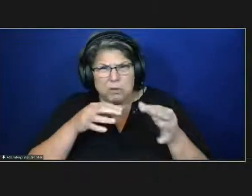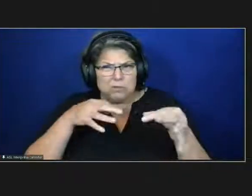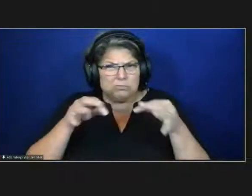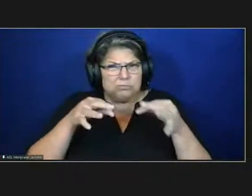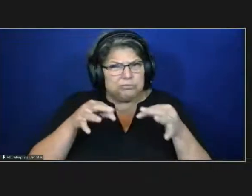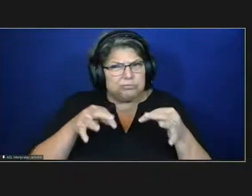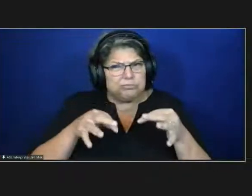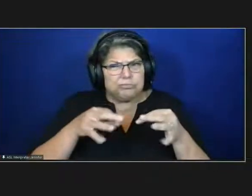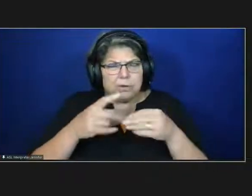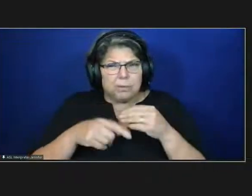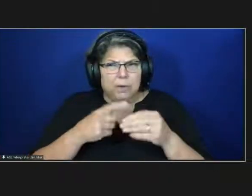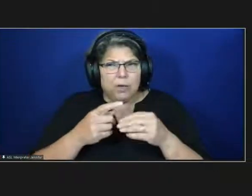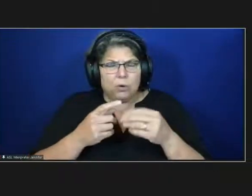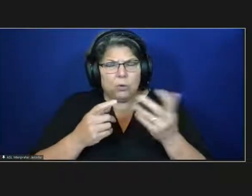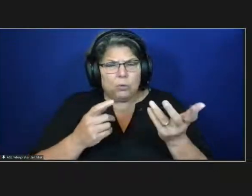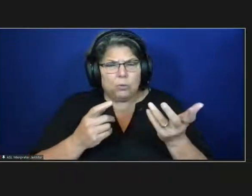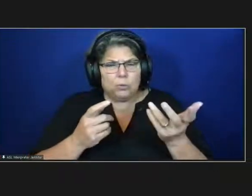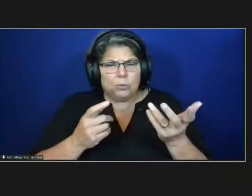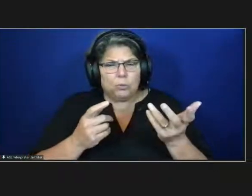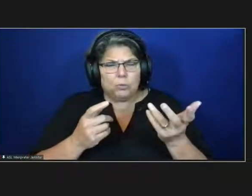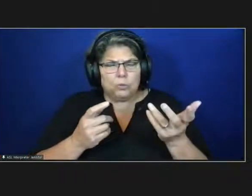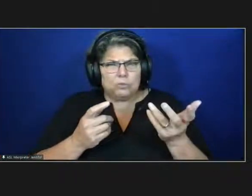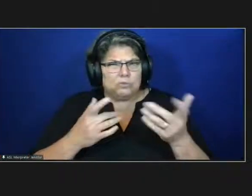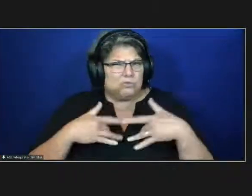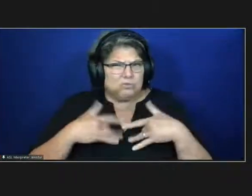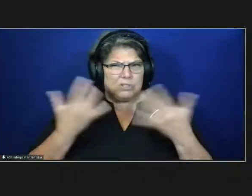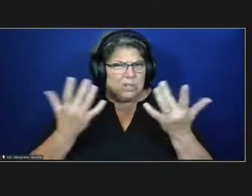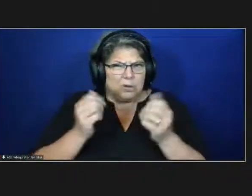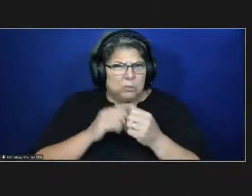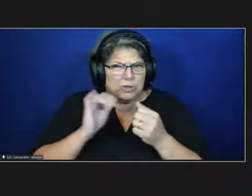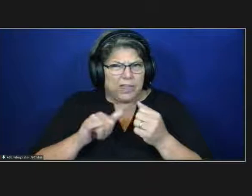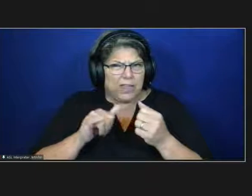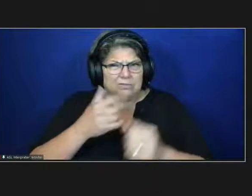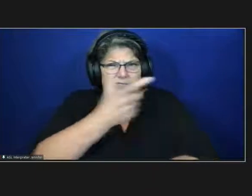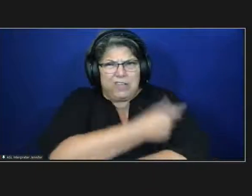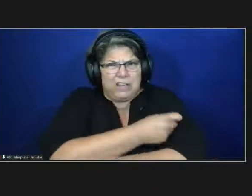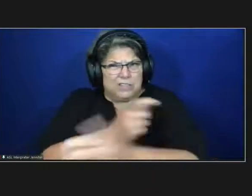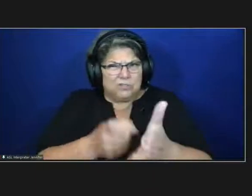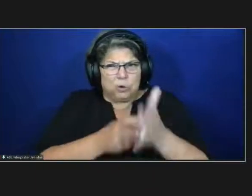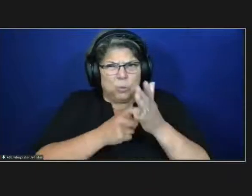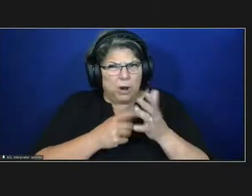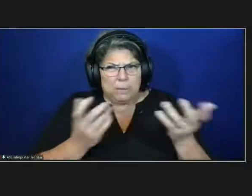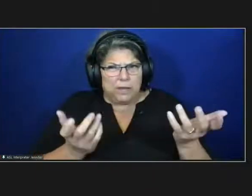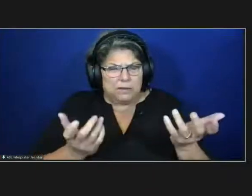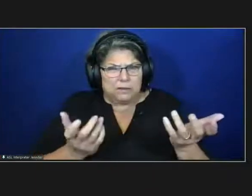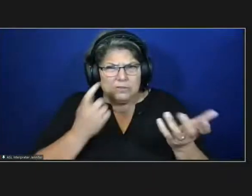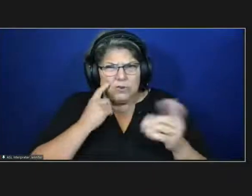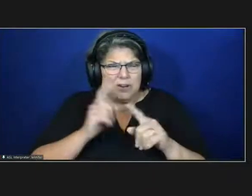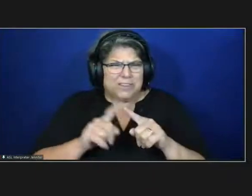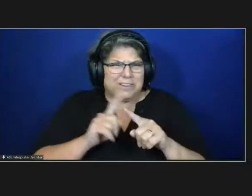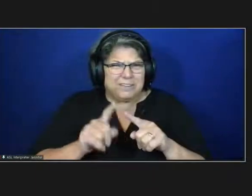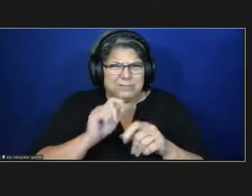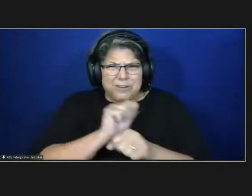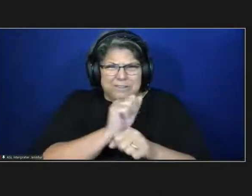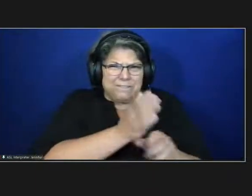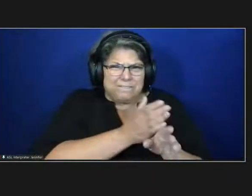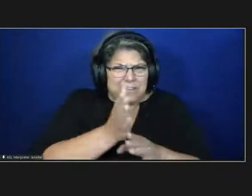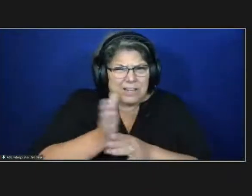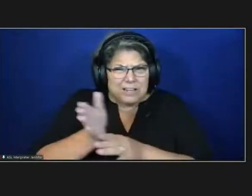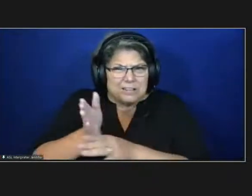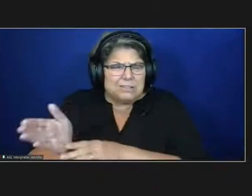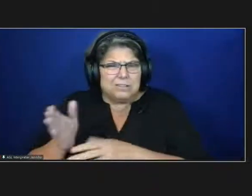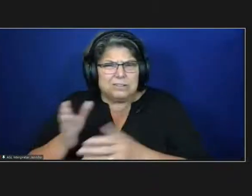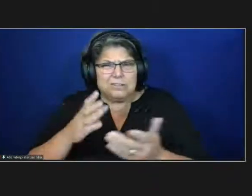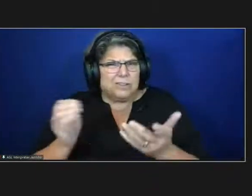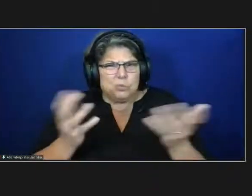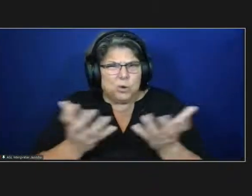of where those are generally right now in terms of the different industries and requirements, that would be